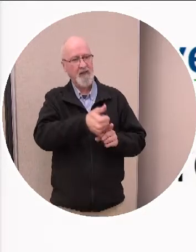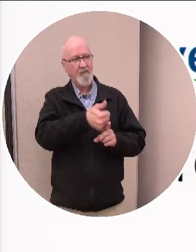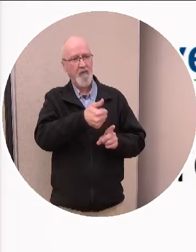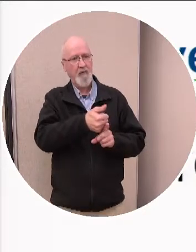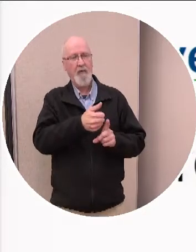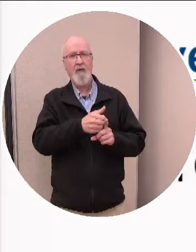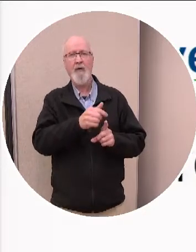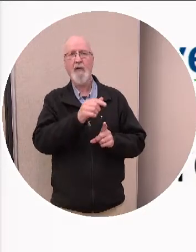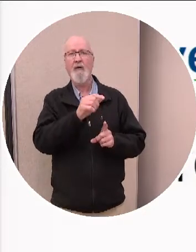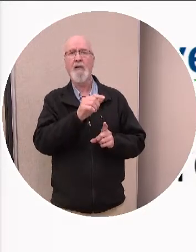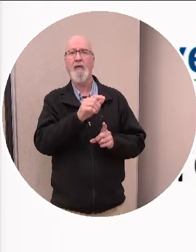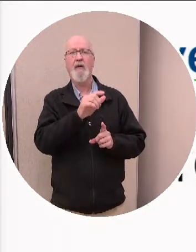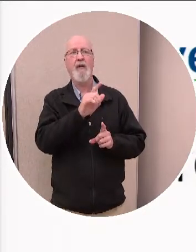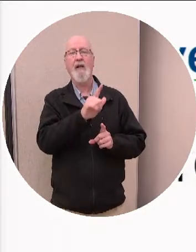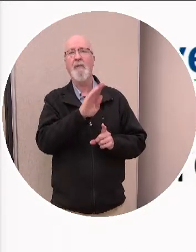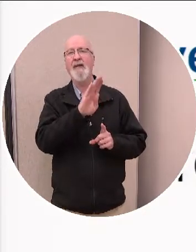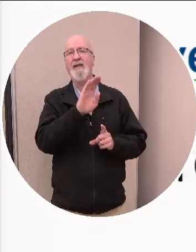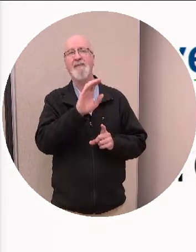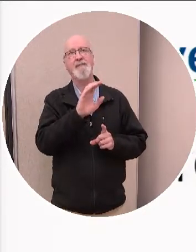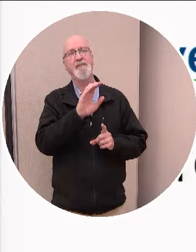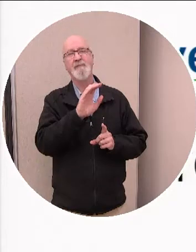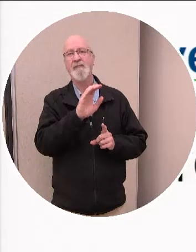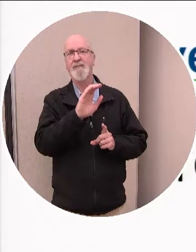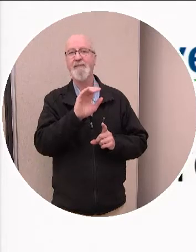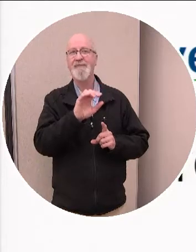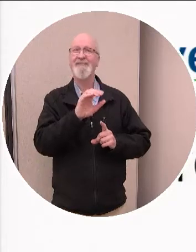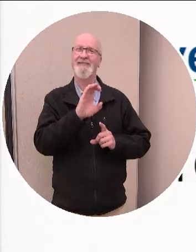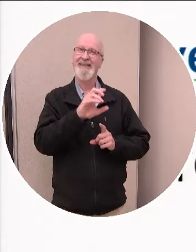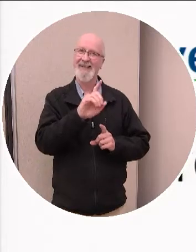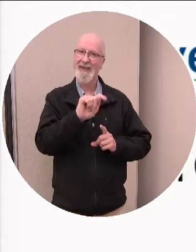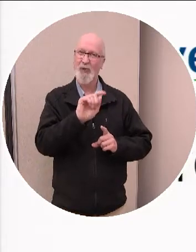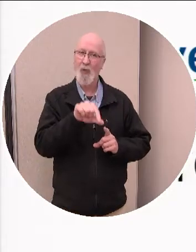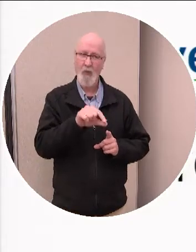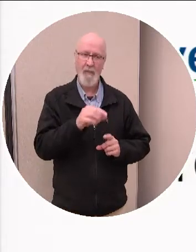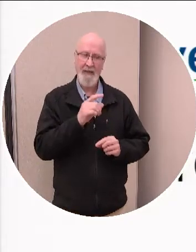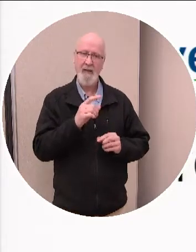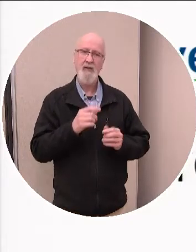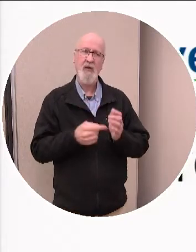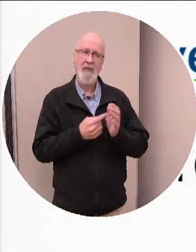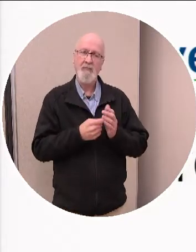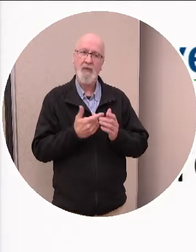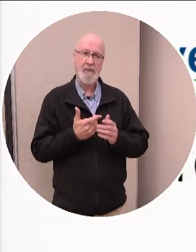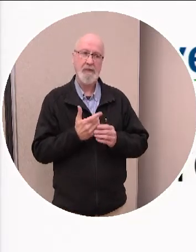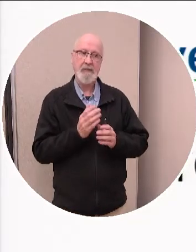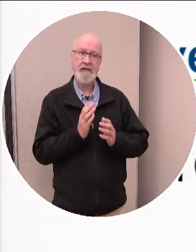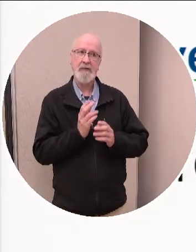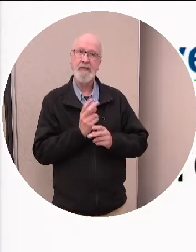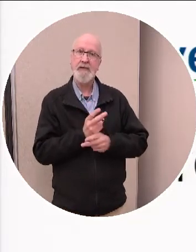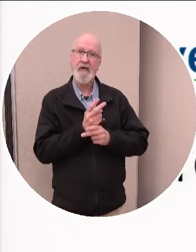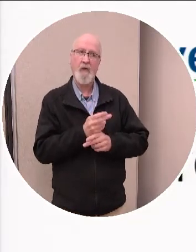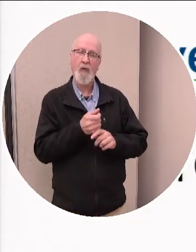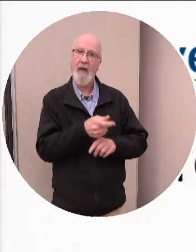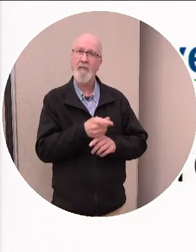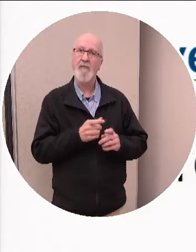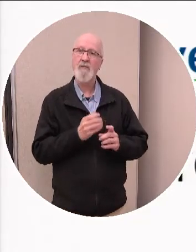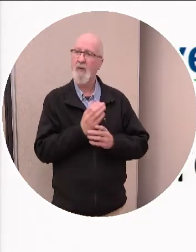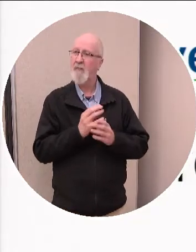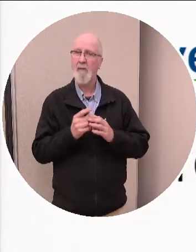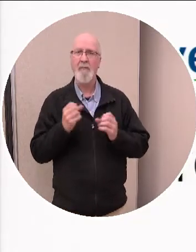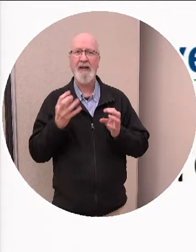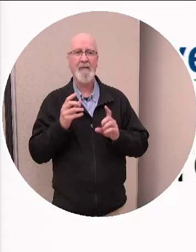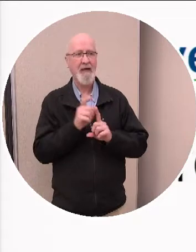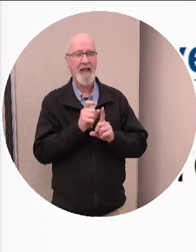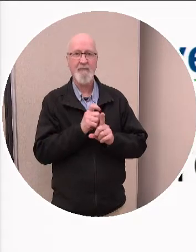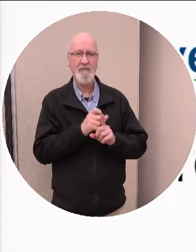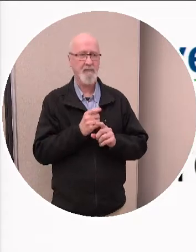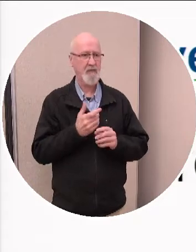as 2S LGBTQ are particularly vulnerable. And it's a huge safety risk to their mental and physical well-being.